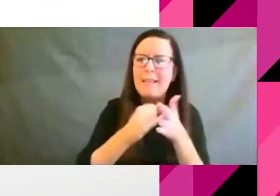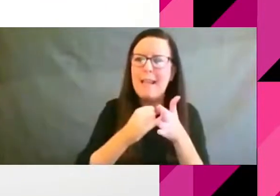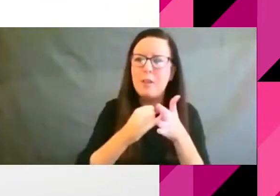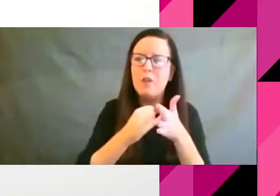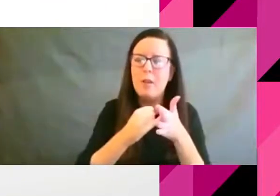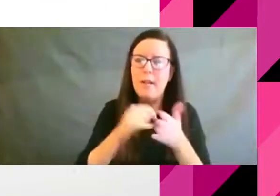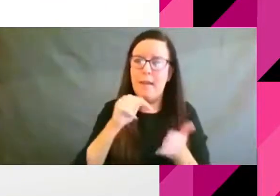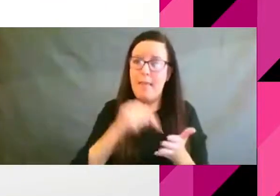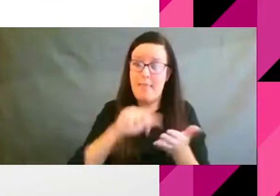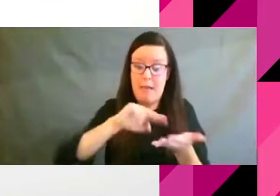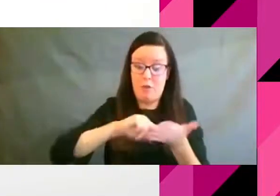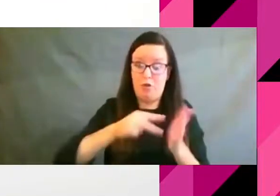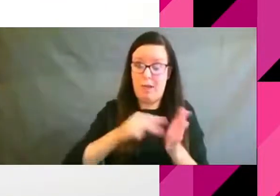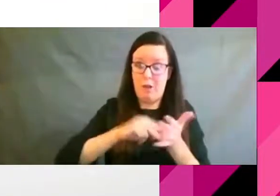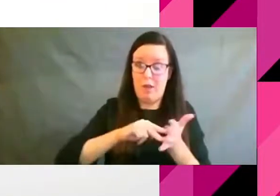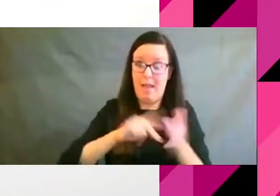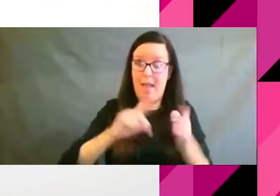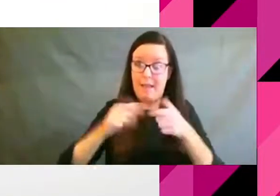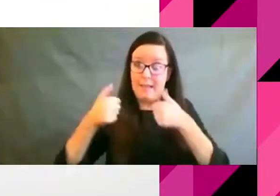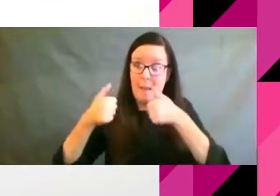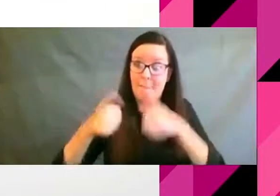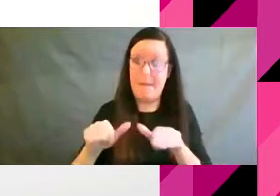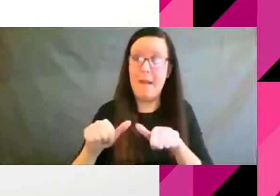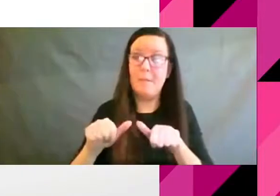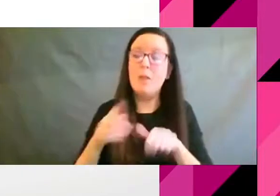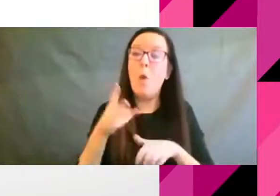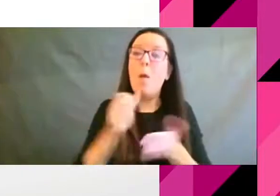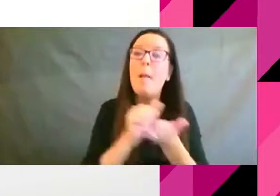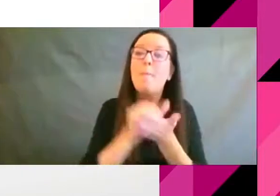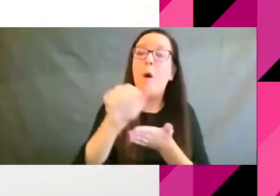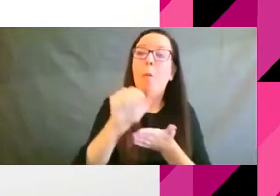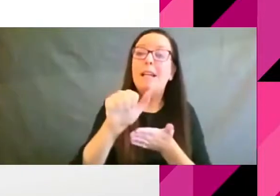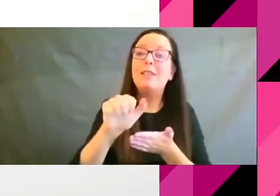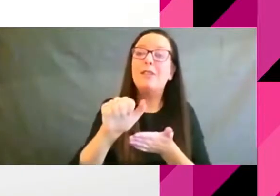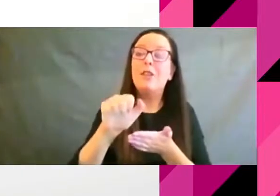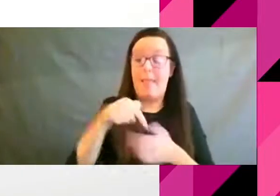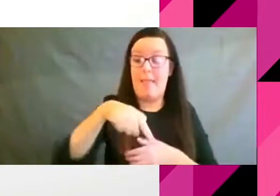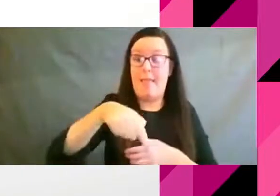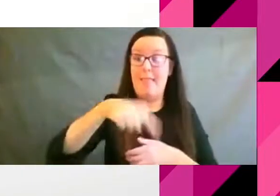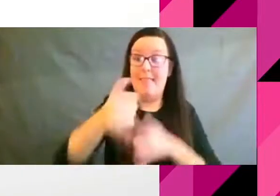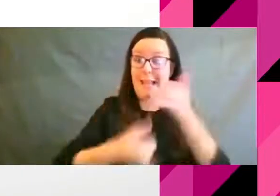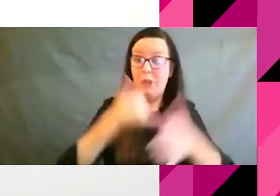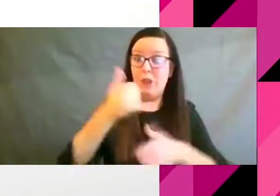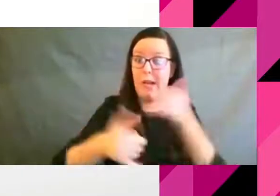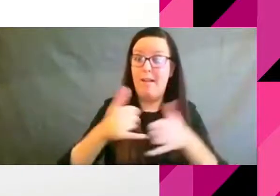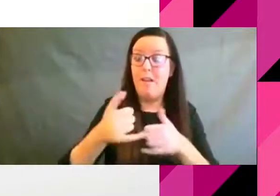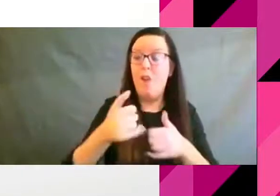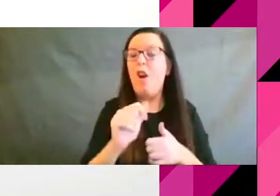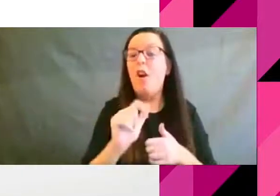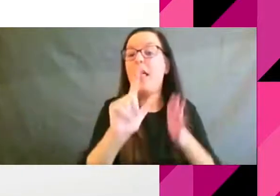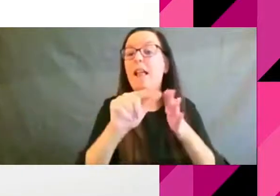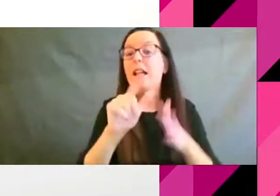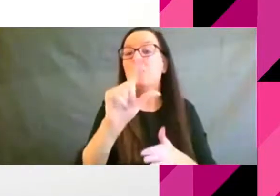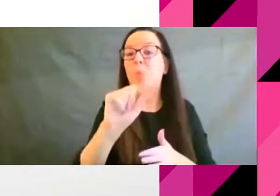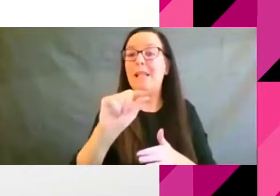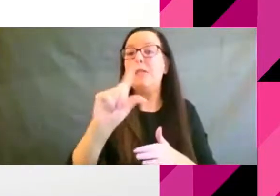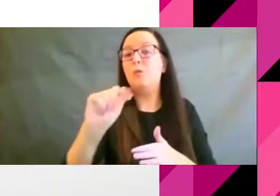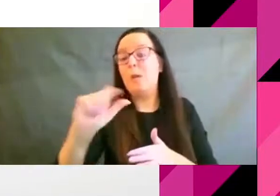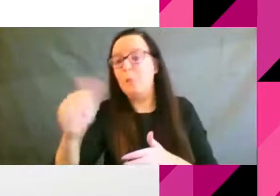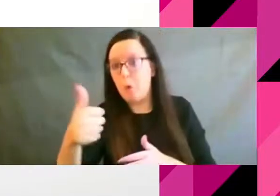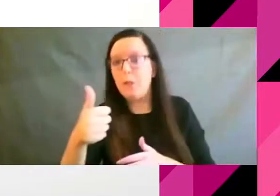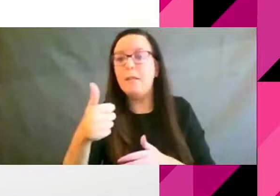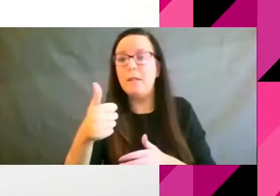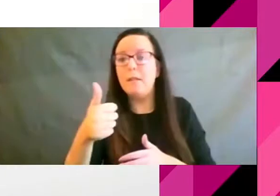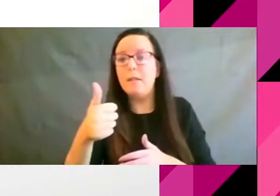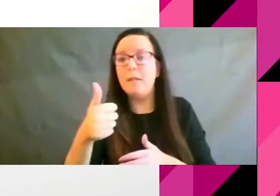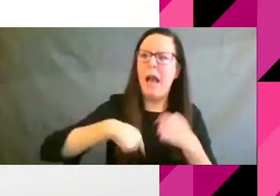associated implementation plan will be published later this year, with implementation beginning in 2021. I'm keenly aware that one of the issues